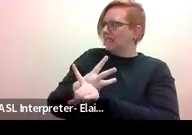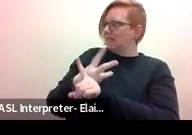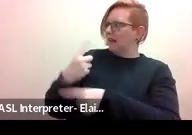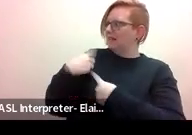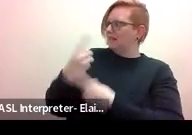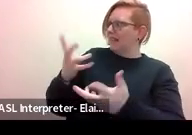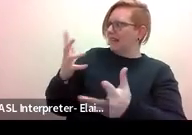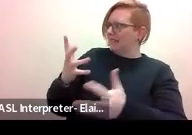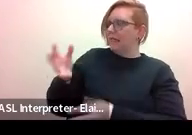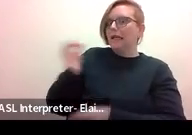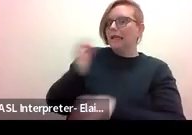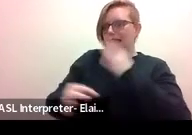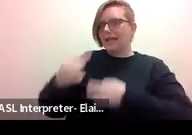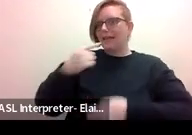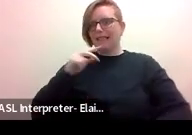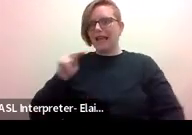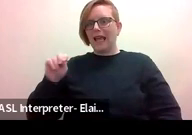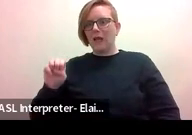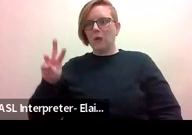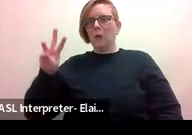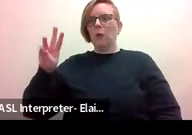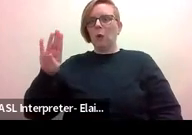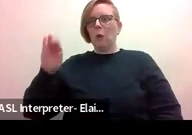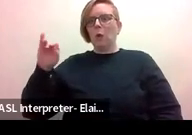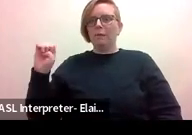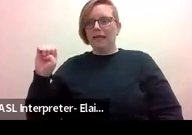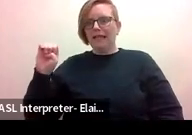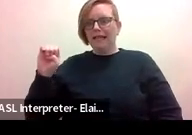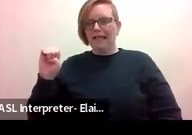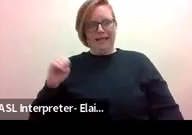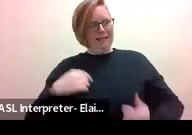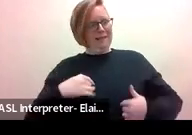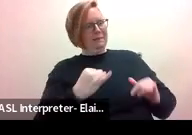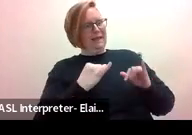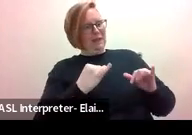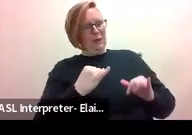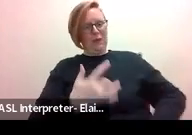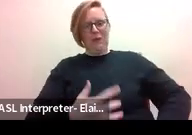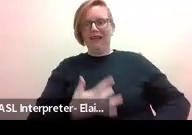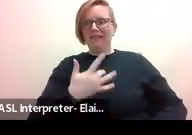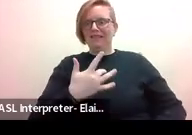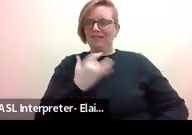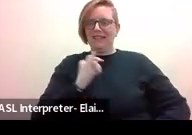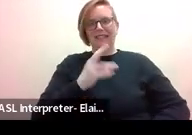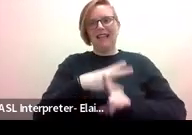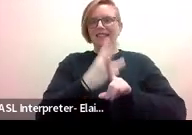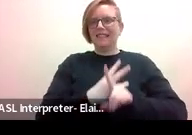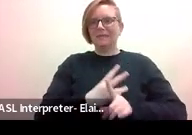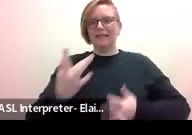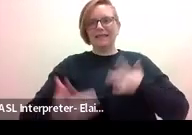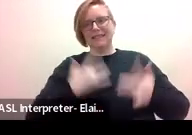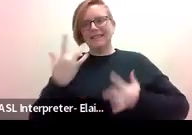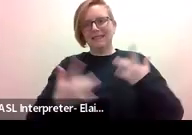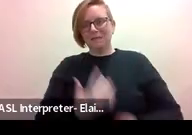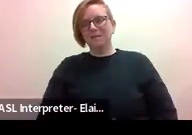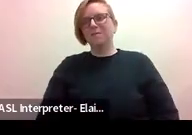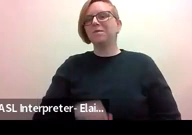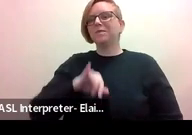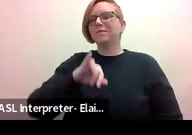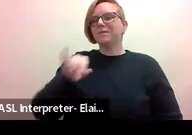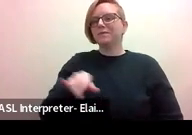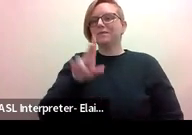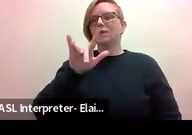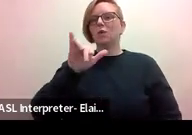as a newbie. That's fantastic. That's exciting. I'm excited about that, too. And Julie. Hi, I'm